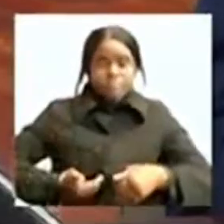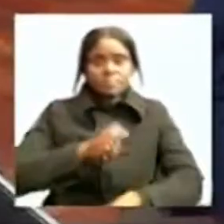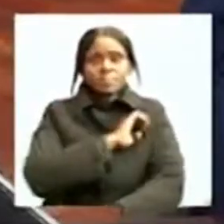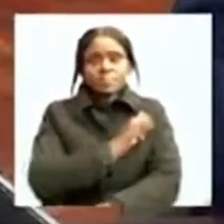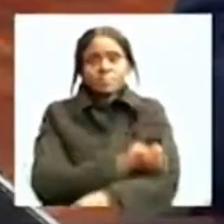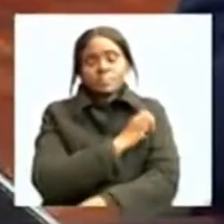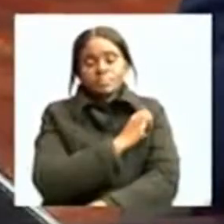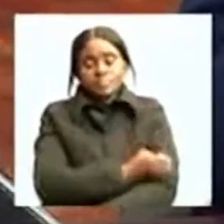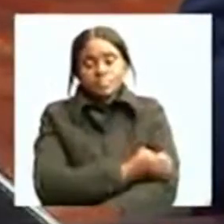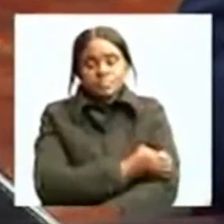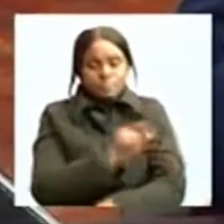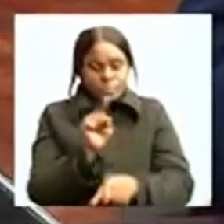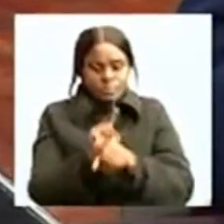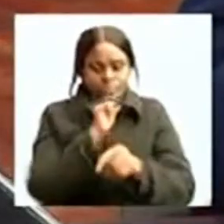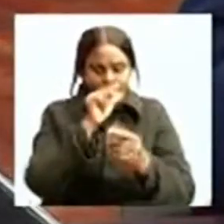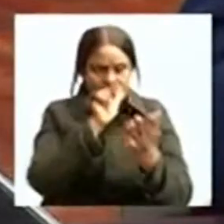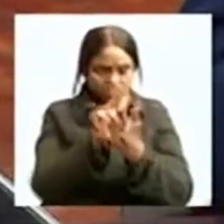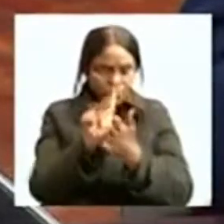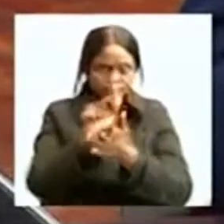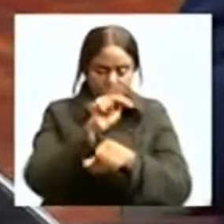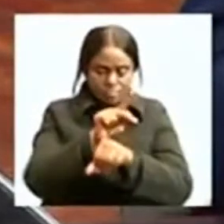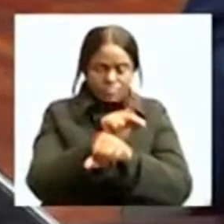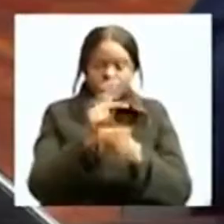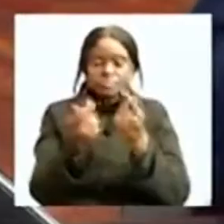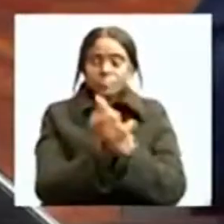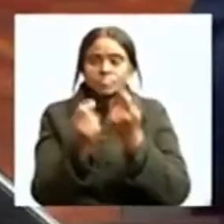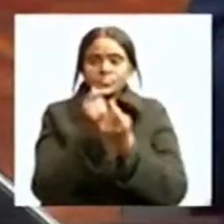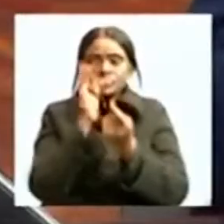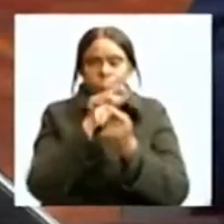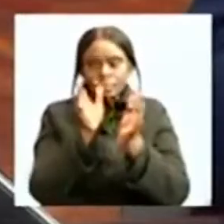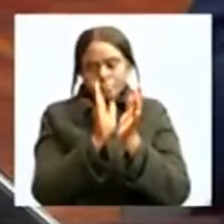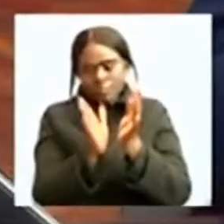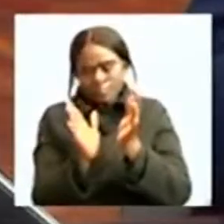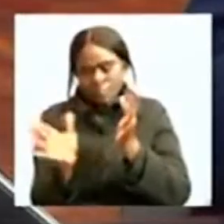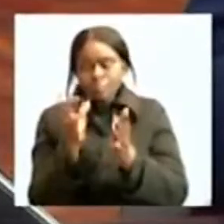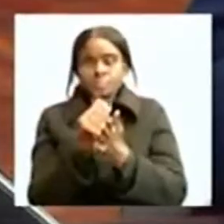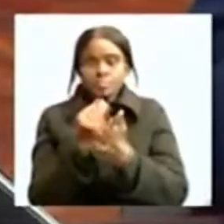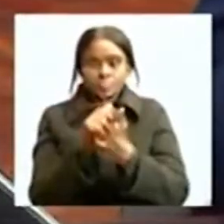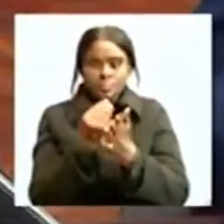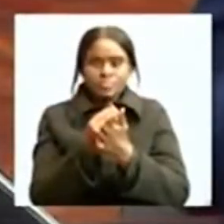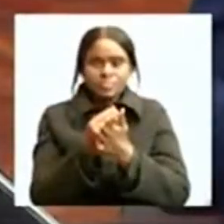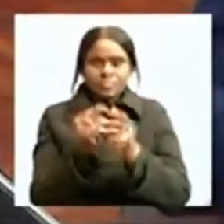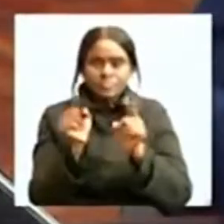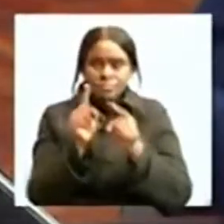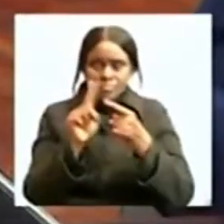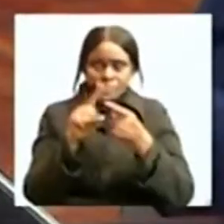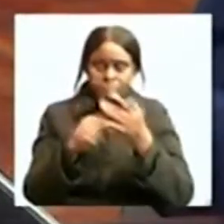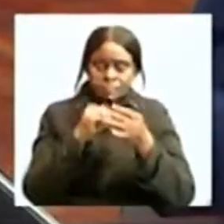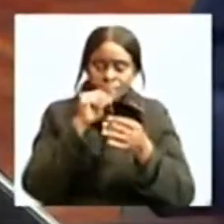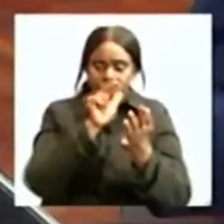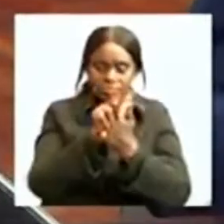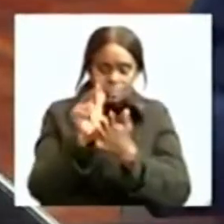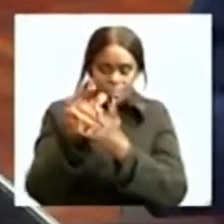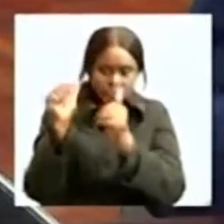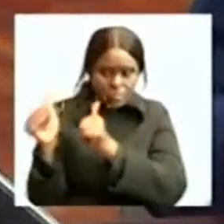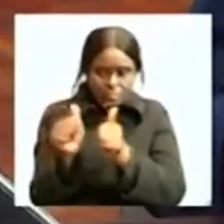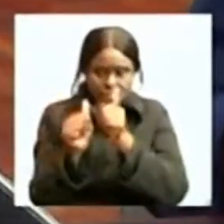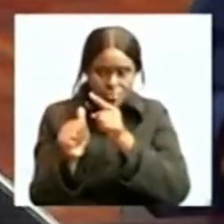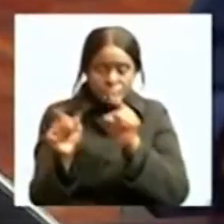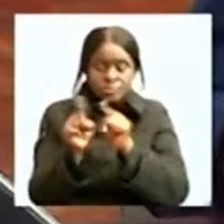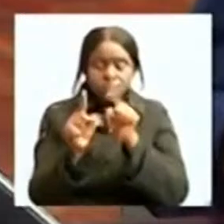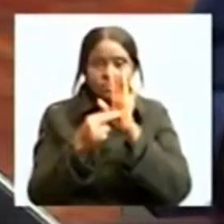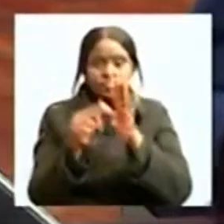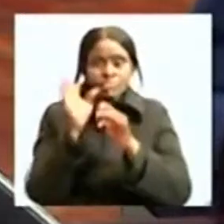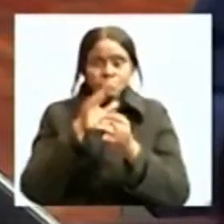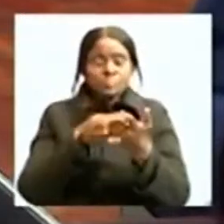empowerment. Unapproved project changes, diverting funds to unapproved activities